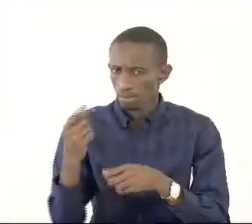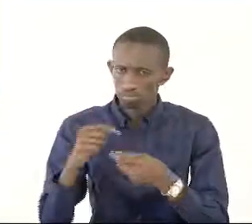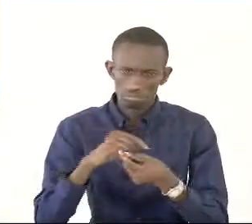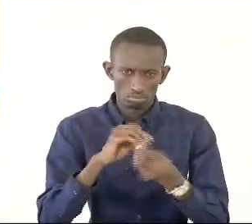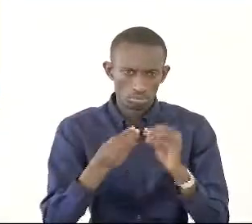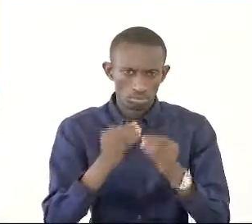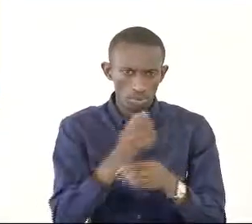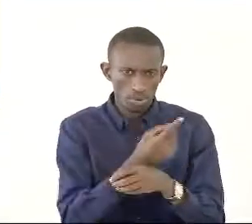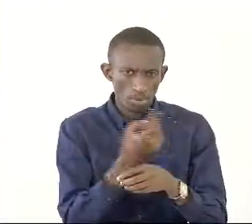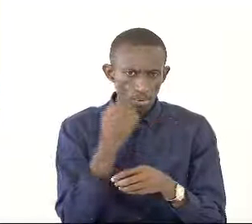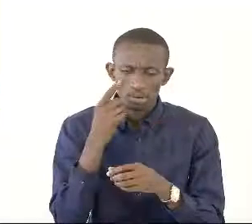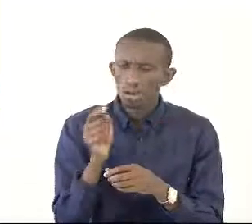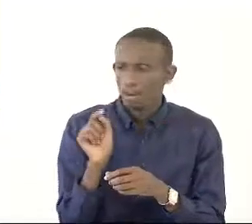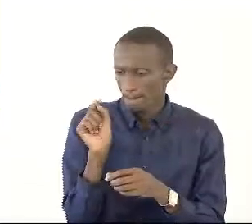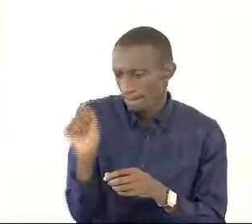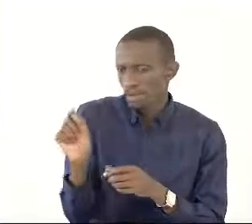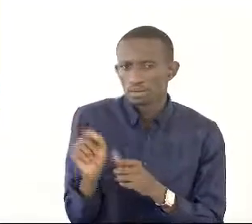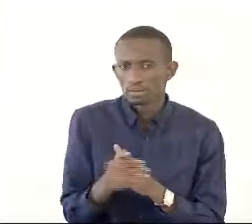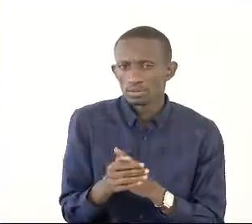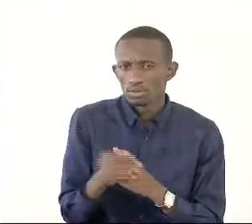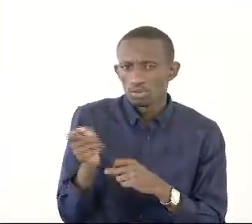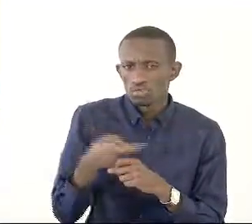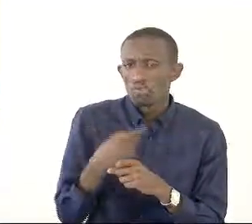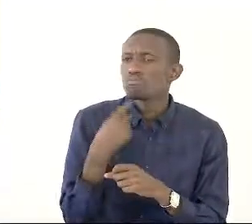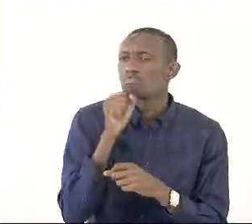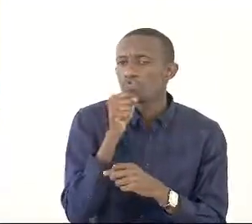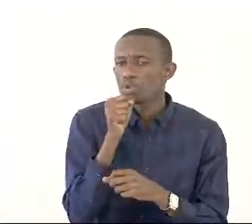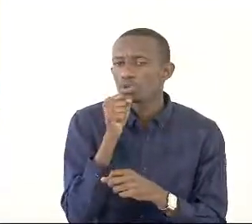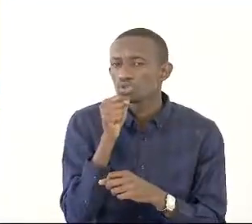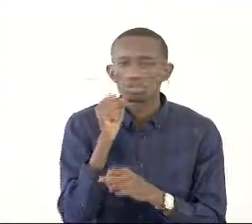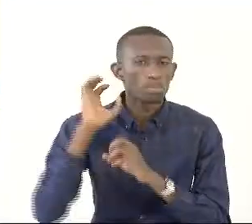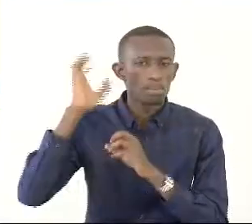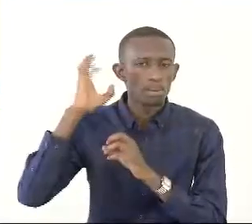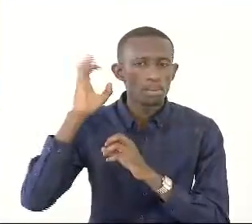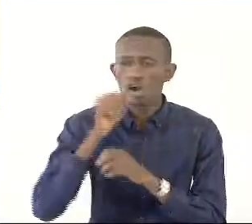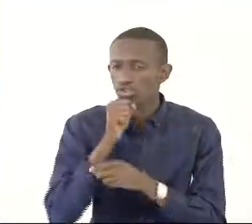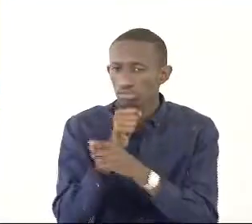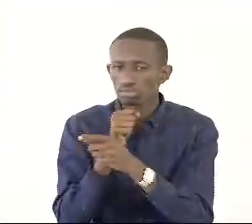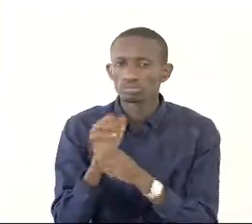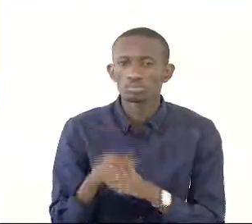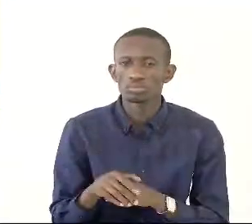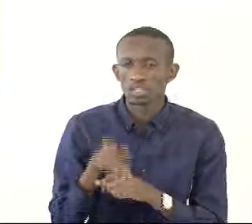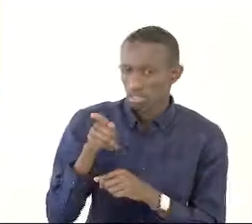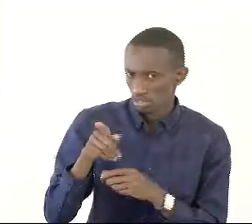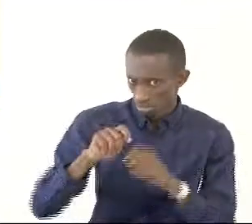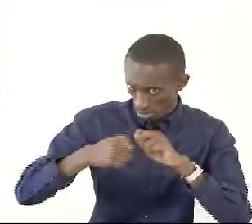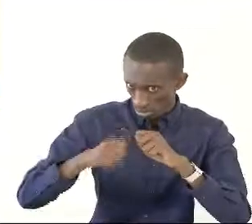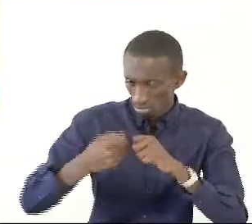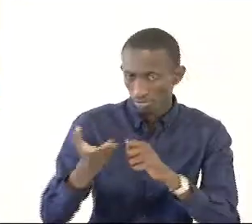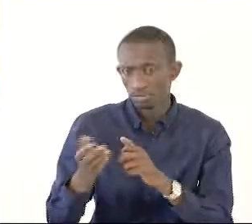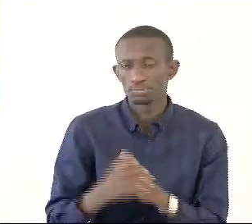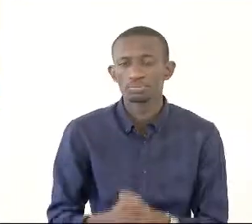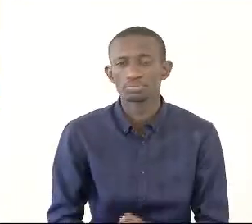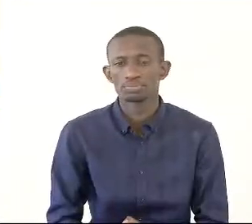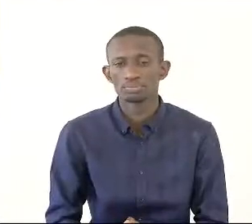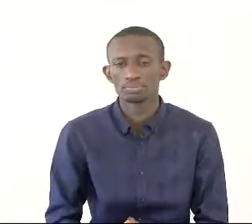the clicks from the speaker of this device. Do you understand? So this is the device that we have. So